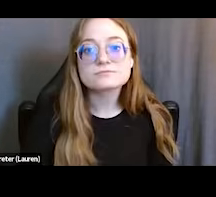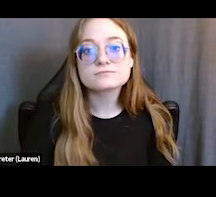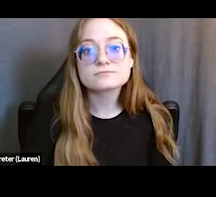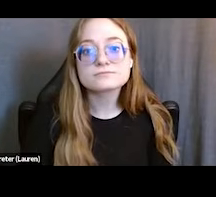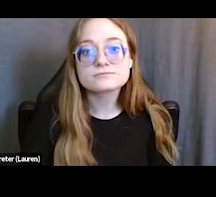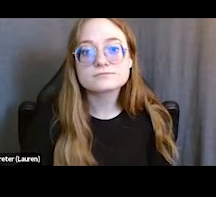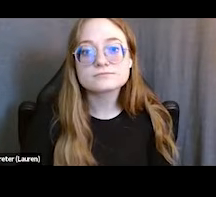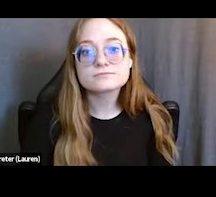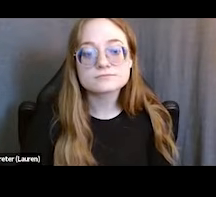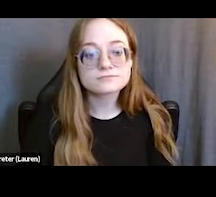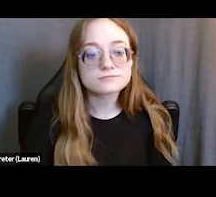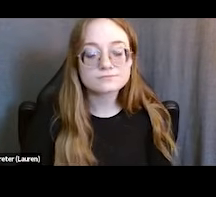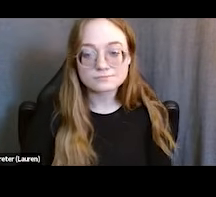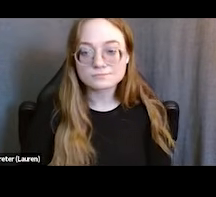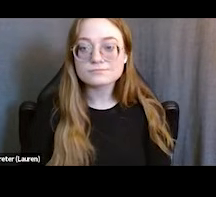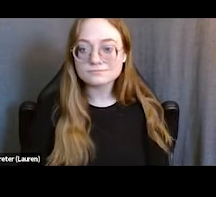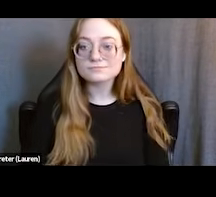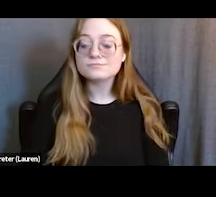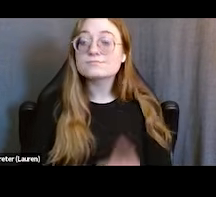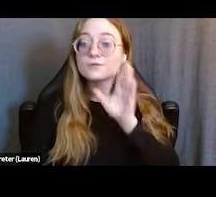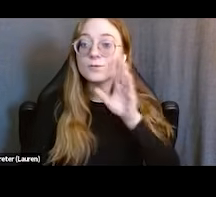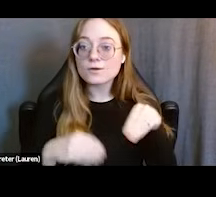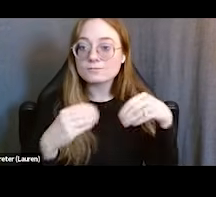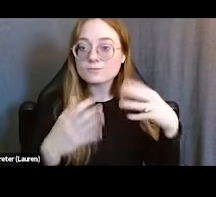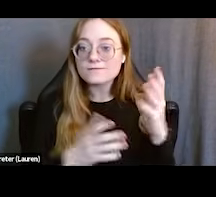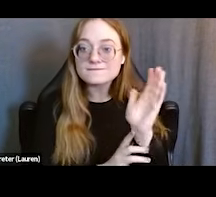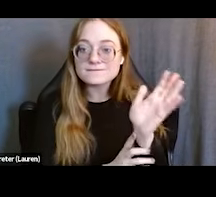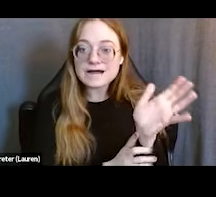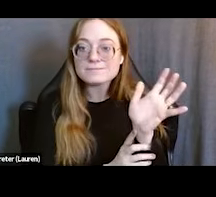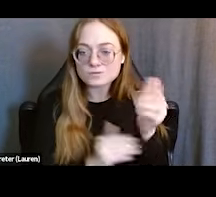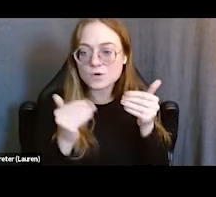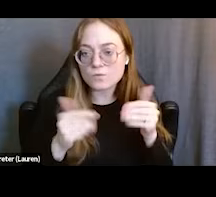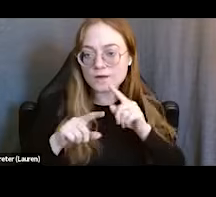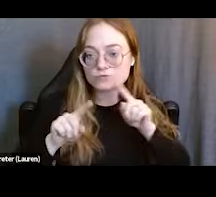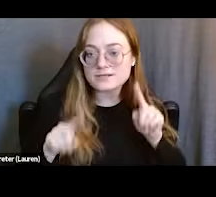We're going to give you about 5 minutes to respond to that opening poll.